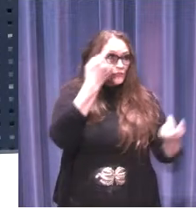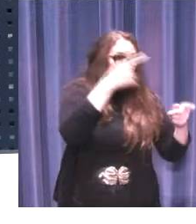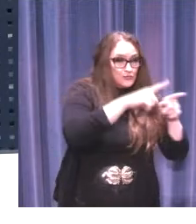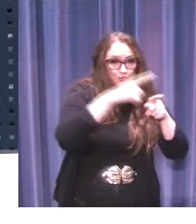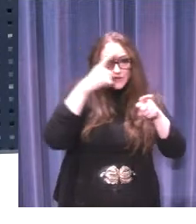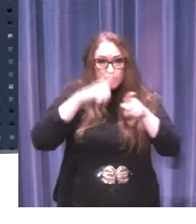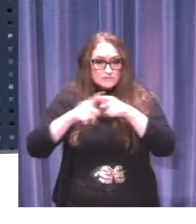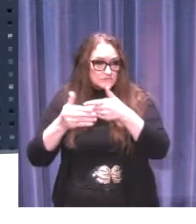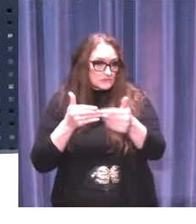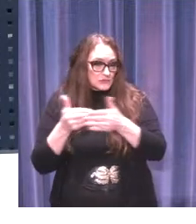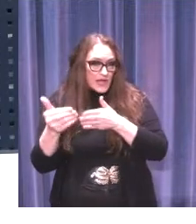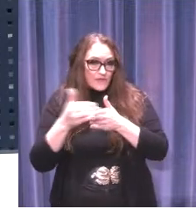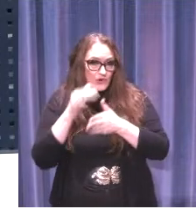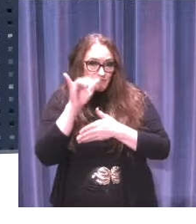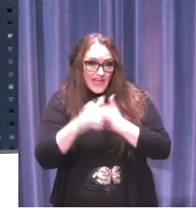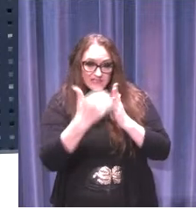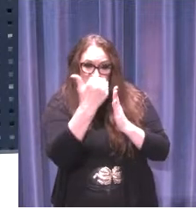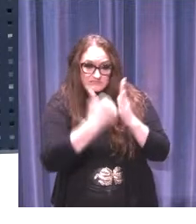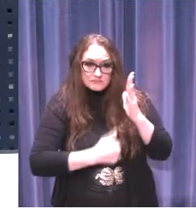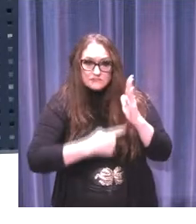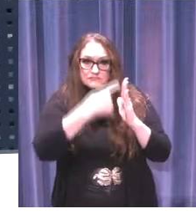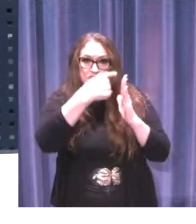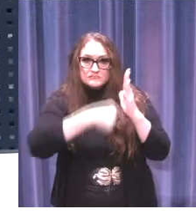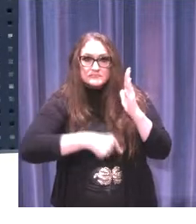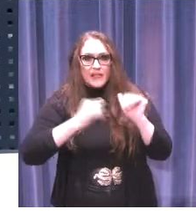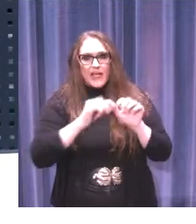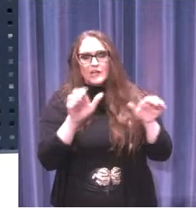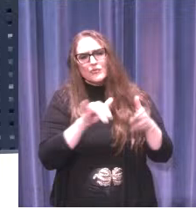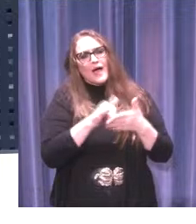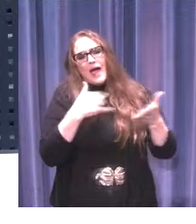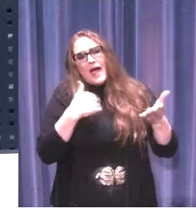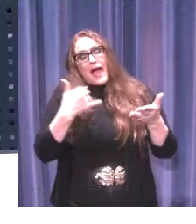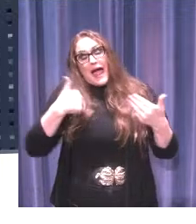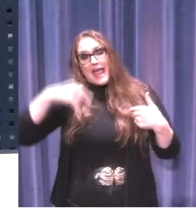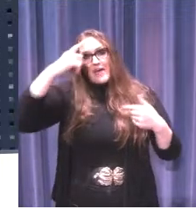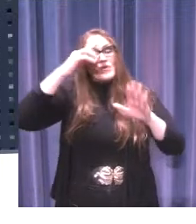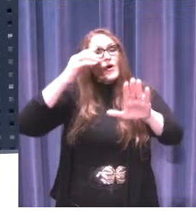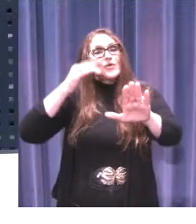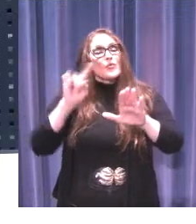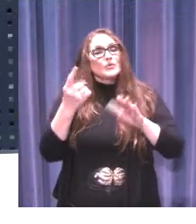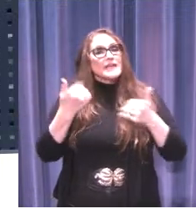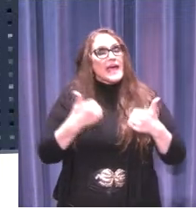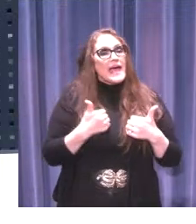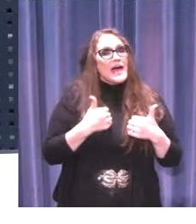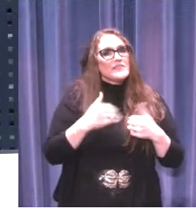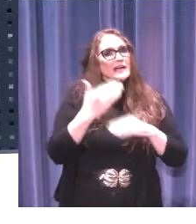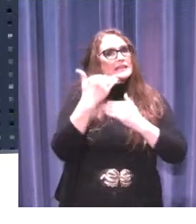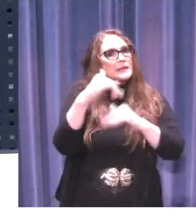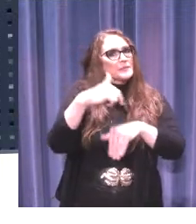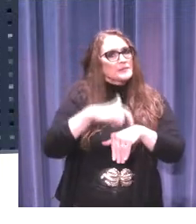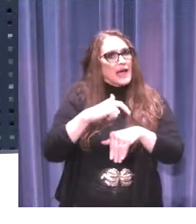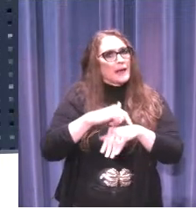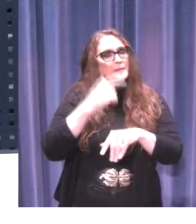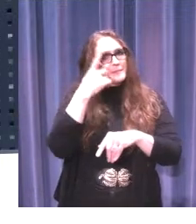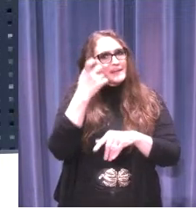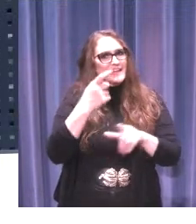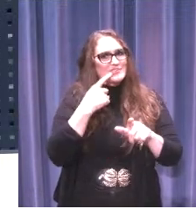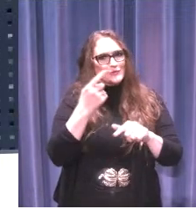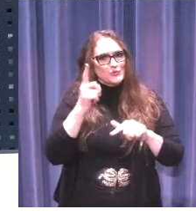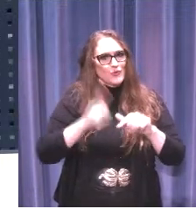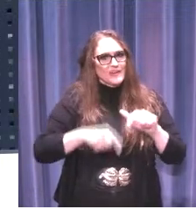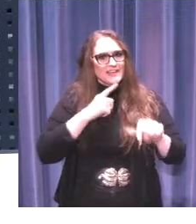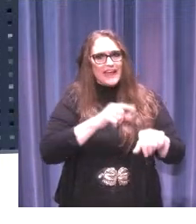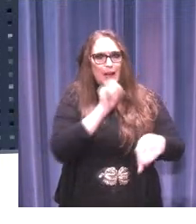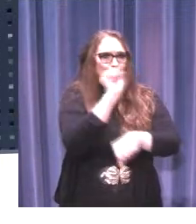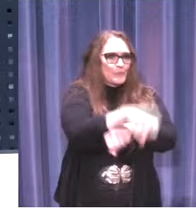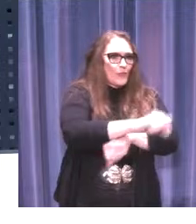whatever those things were, I could do those. I mean, I have thoughts. You only have a limited period of time, so you can't tackle